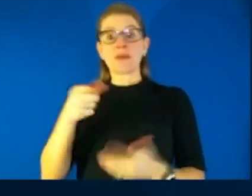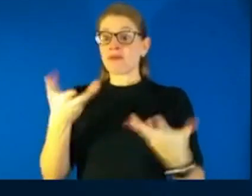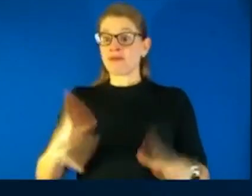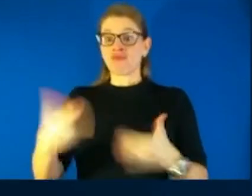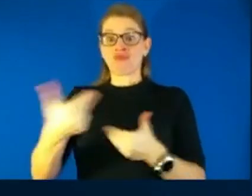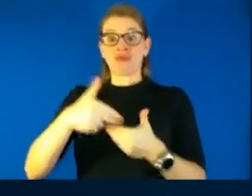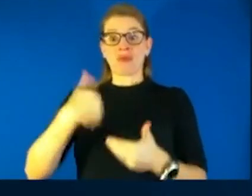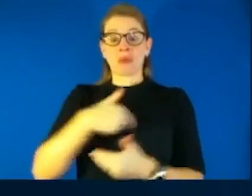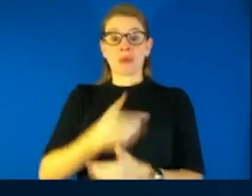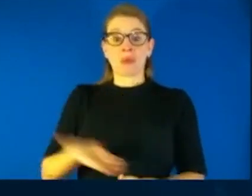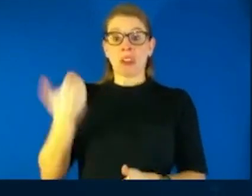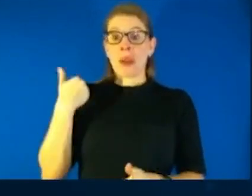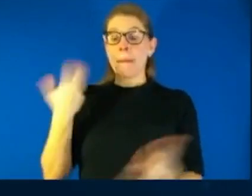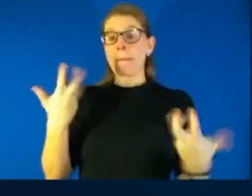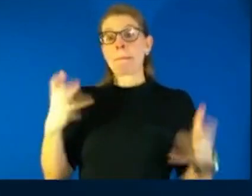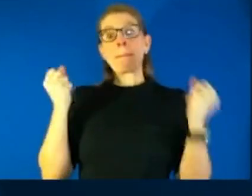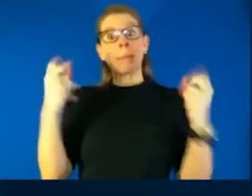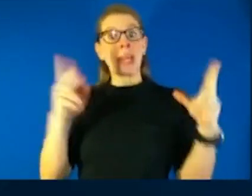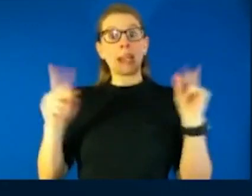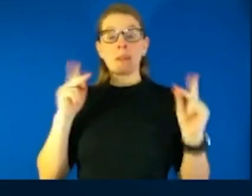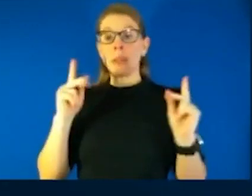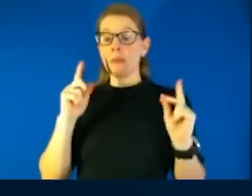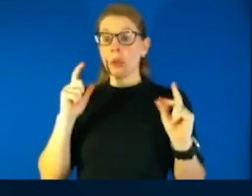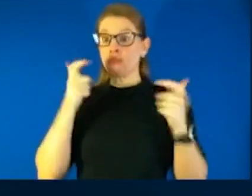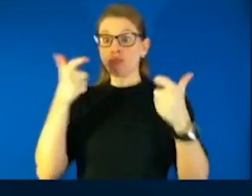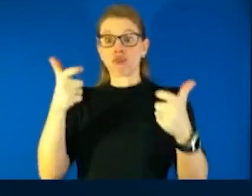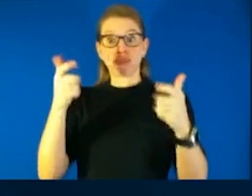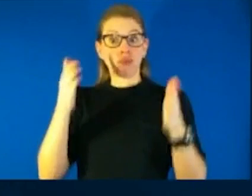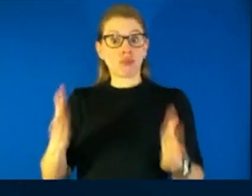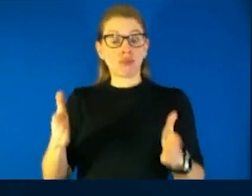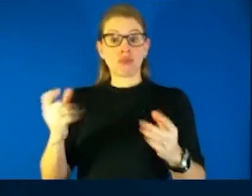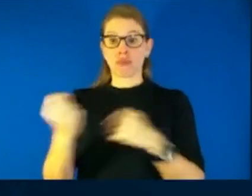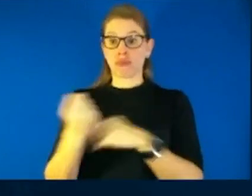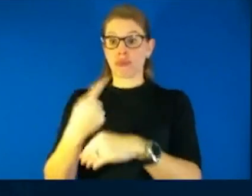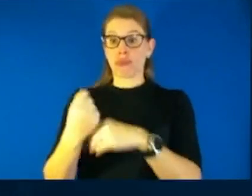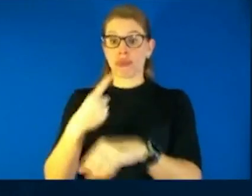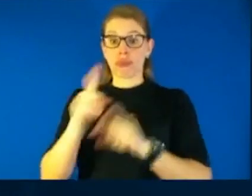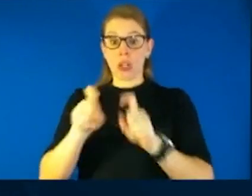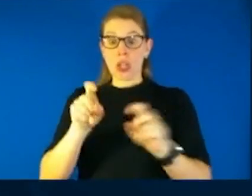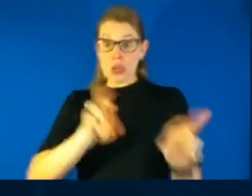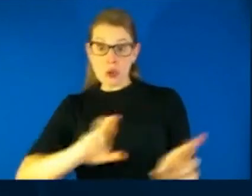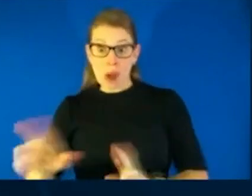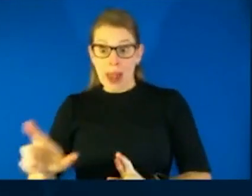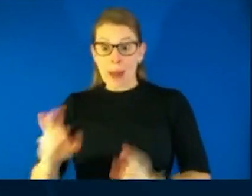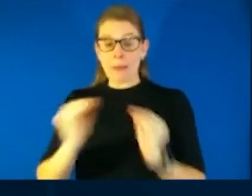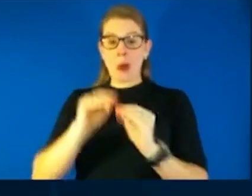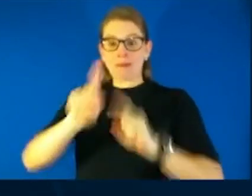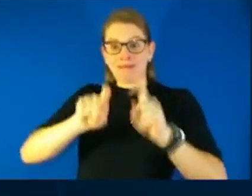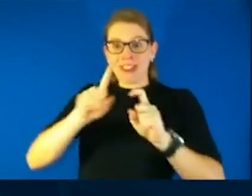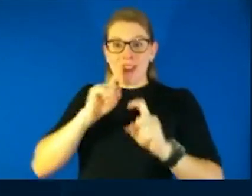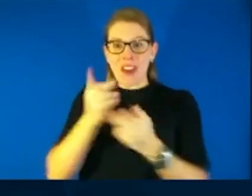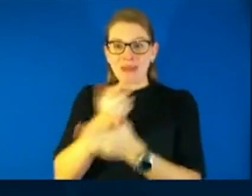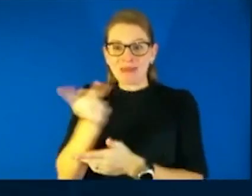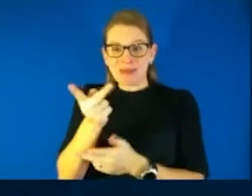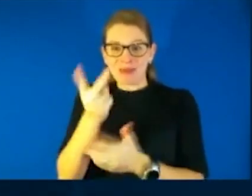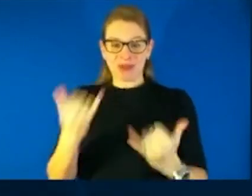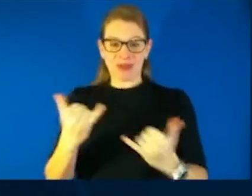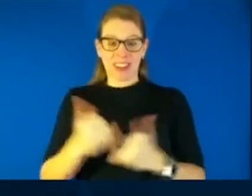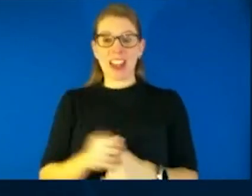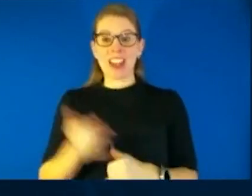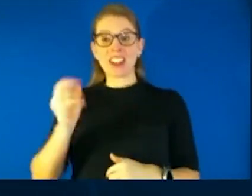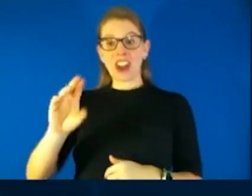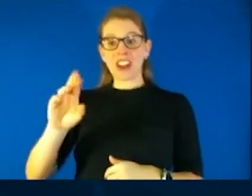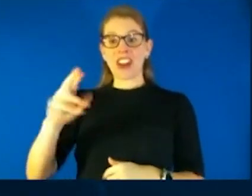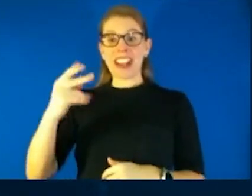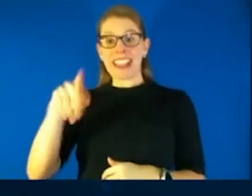audience response, a lot of questions for both of you. So buckle up. We're going to have more for you today. So Dr. Higgs, I want to find out, first of all, from you